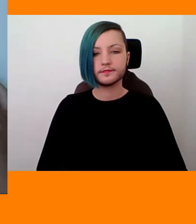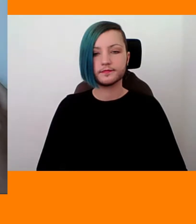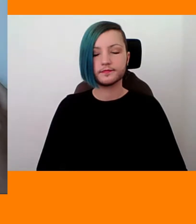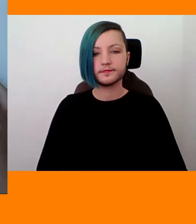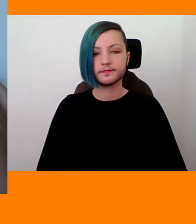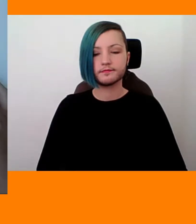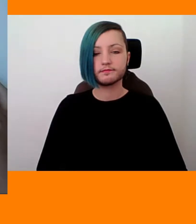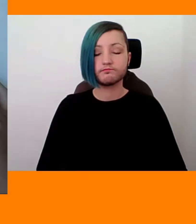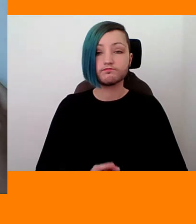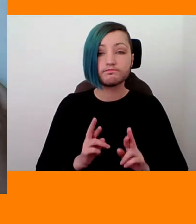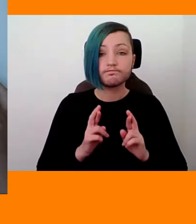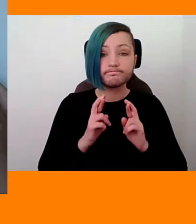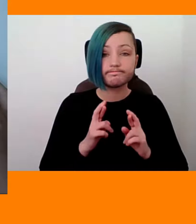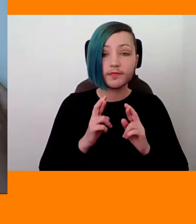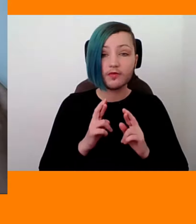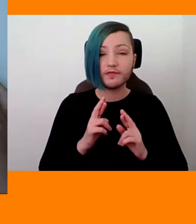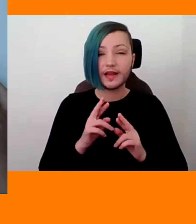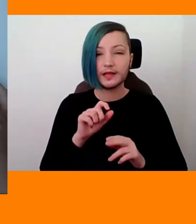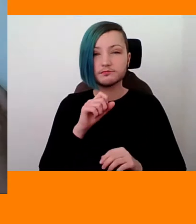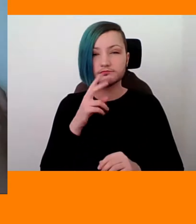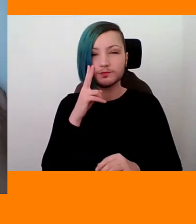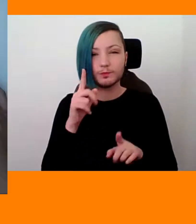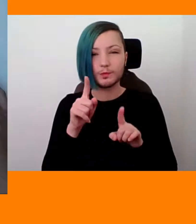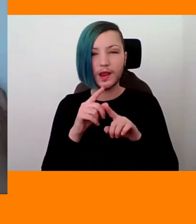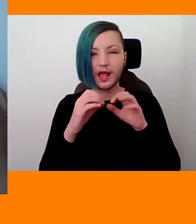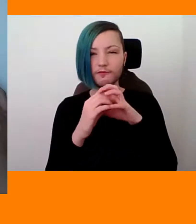And then hopefully you should start to see a bit of volume.